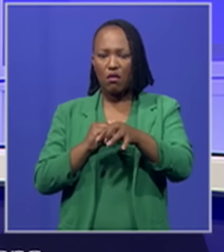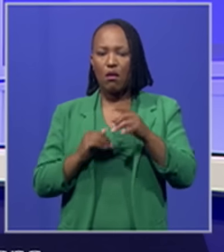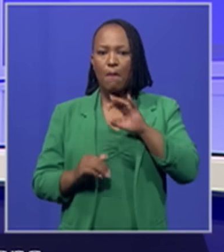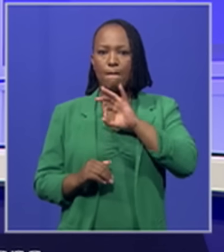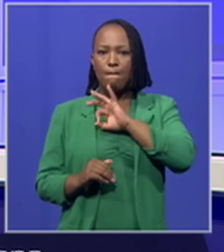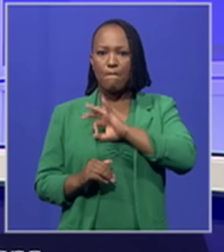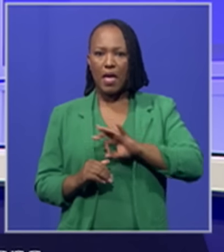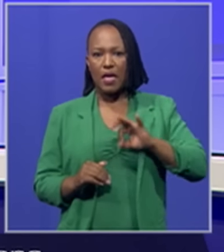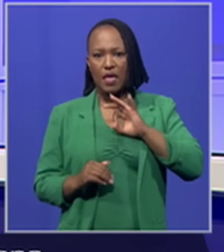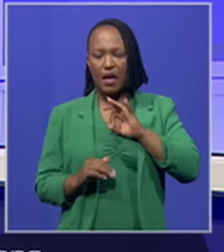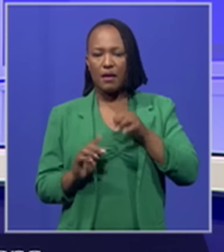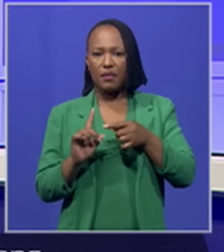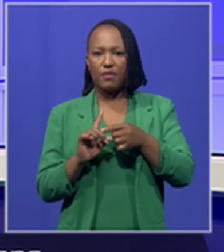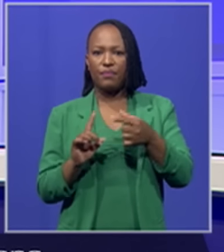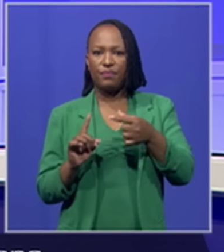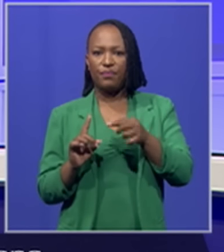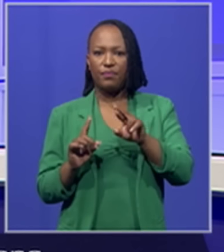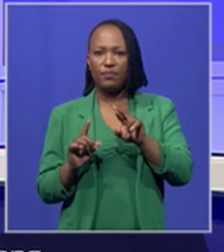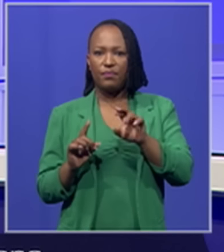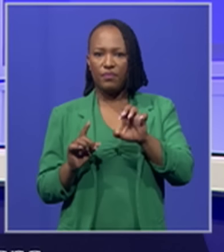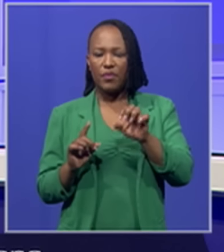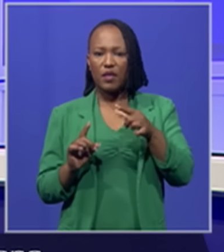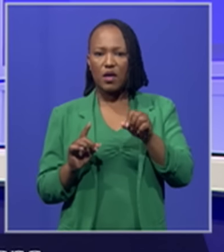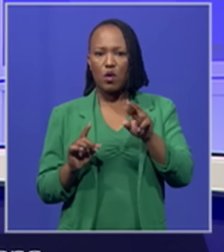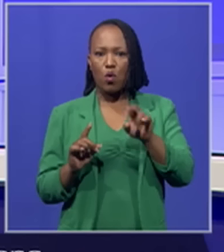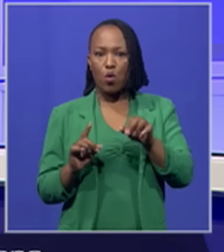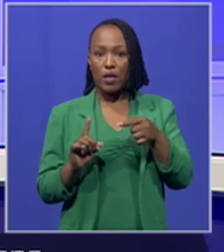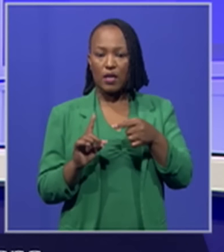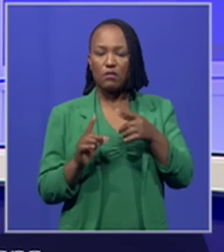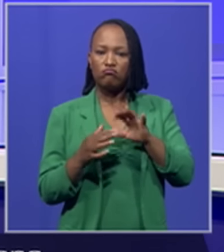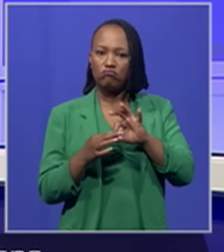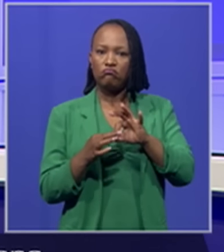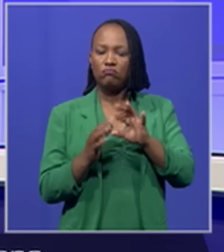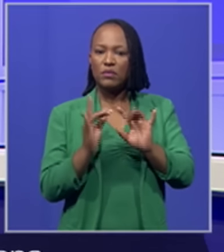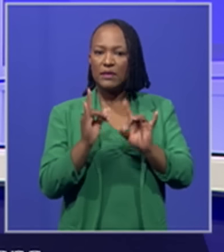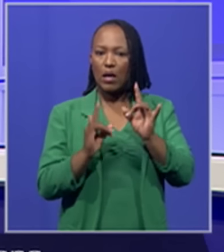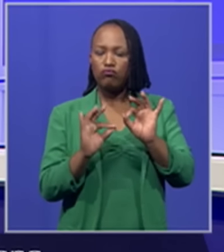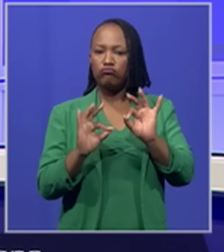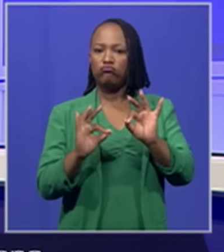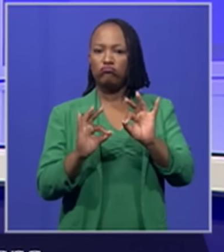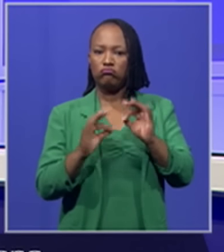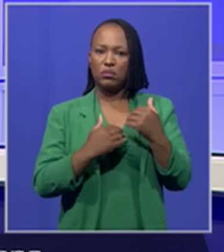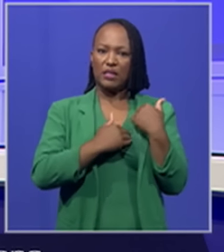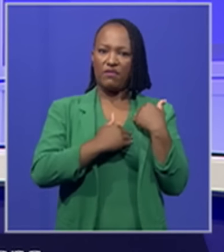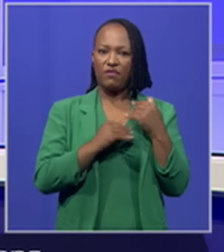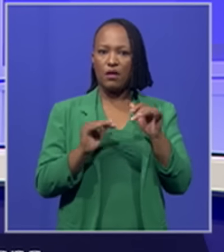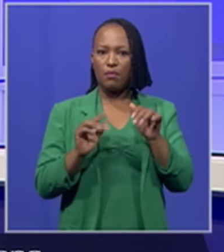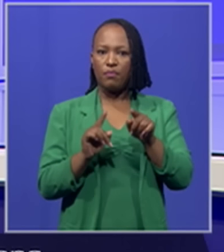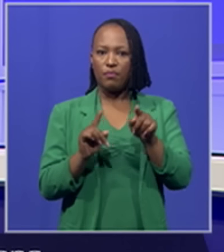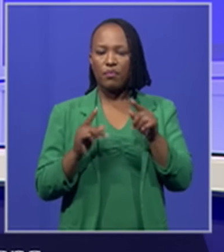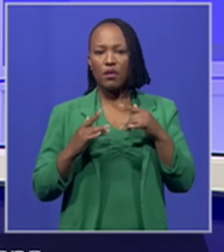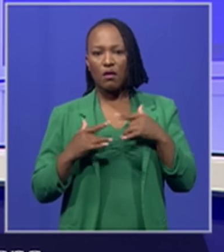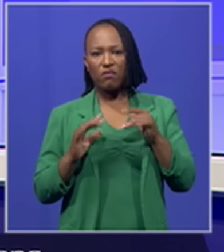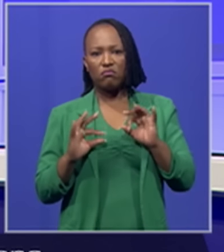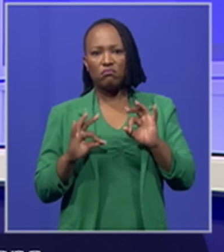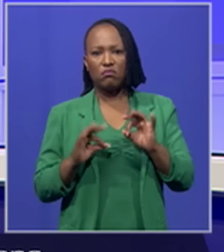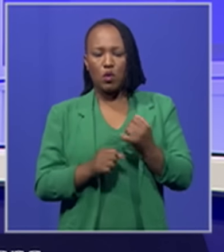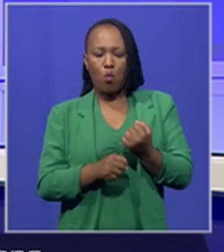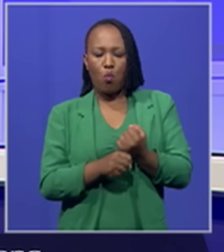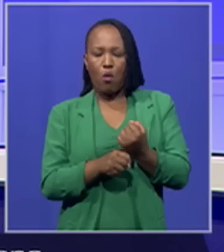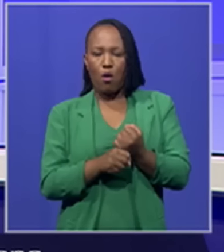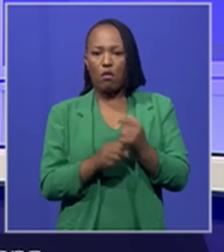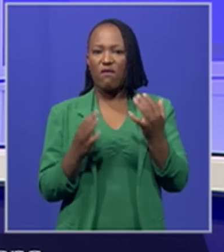Meiara mogolo wa Mangaung Gregory Ntatisi a re ba ikaeletse go aga toropo e babalesegileng mo batho ba tla tshelang le go dira ba